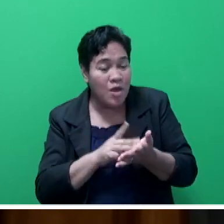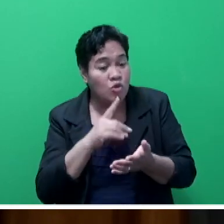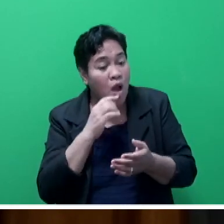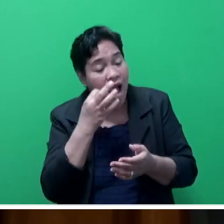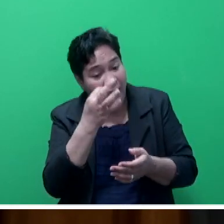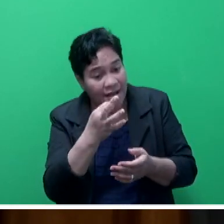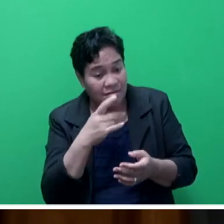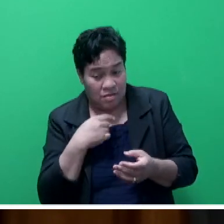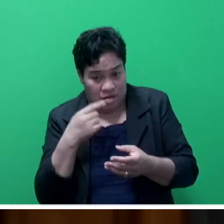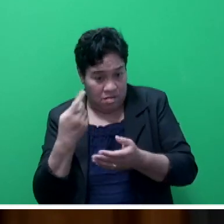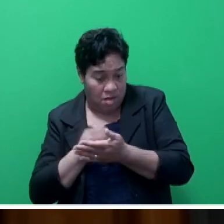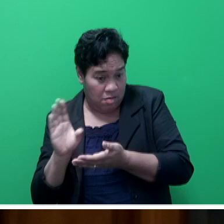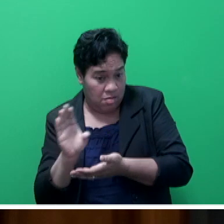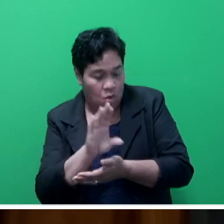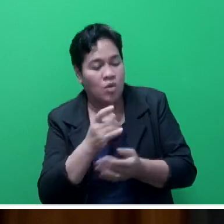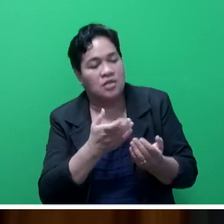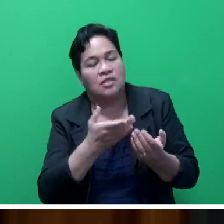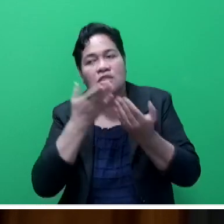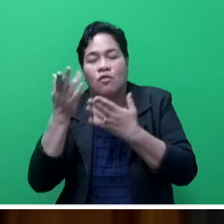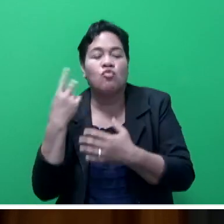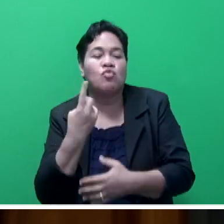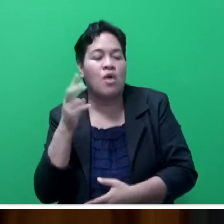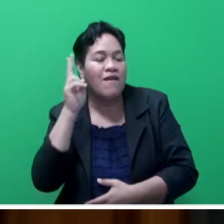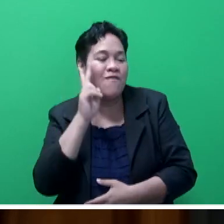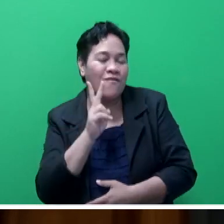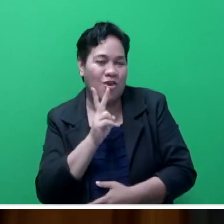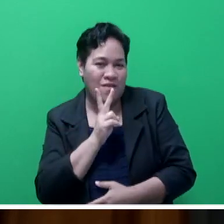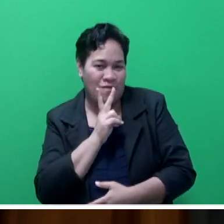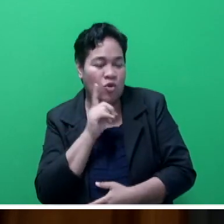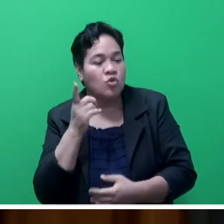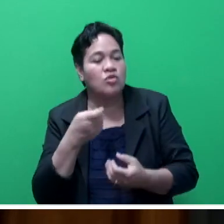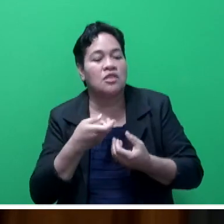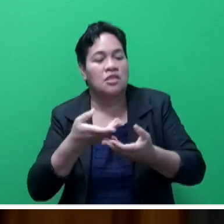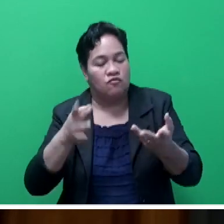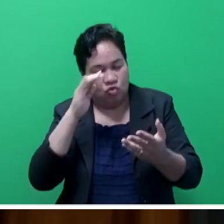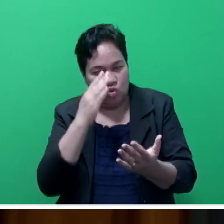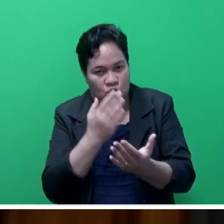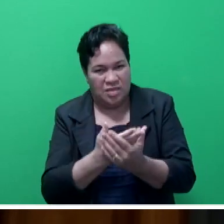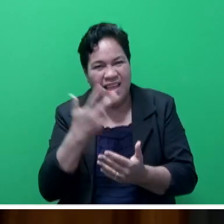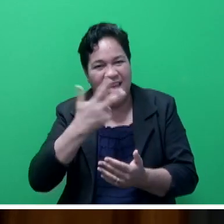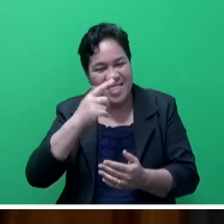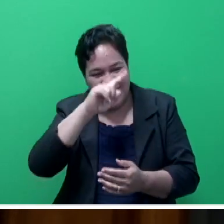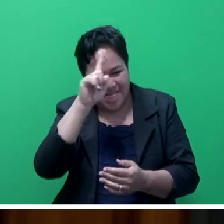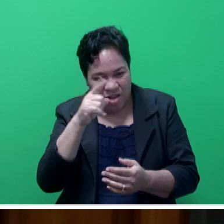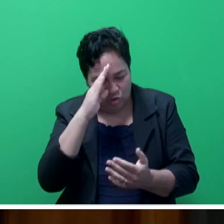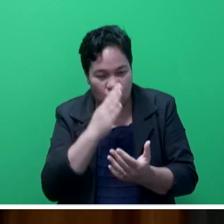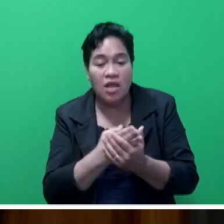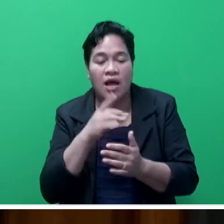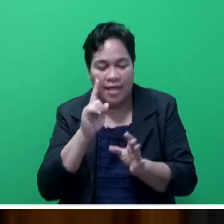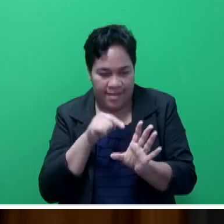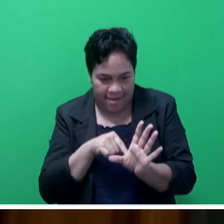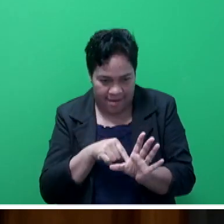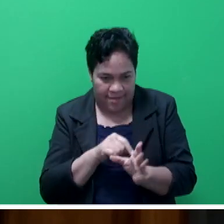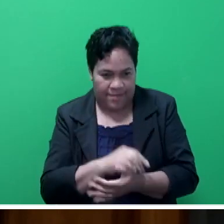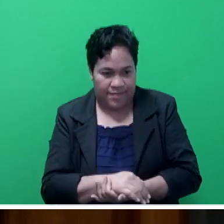was provided to Vodafone for providing assistance to well over 80,000 students in that particular year. So in